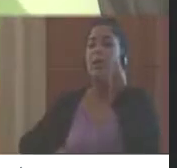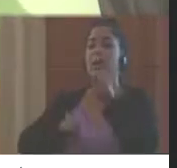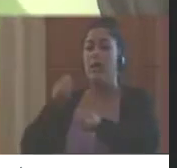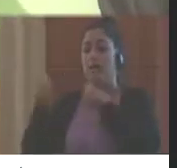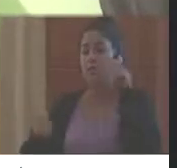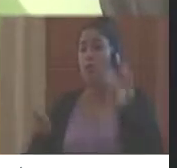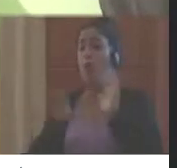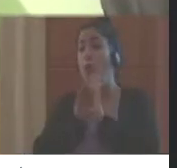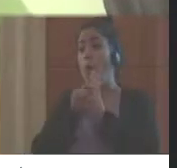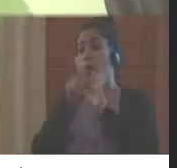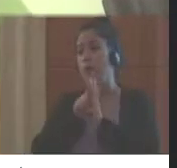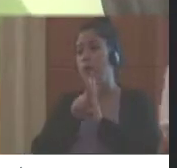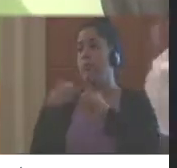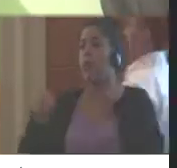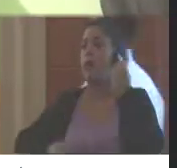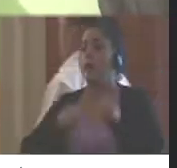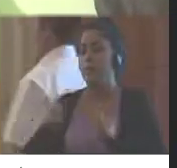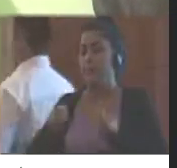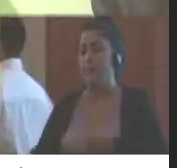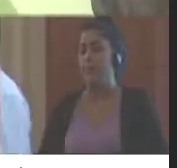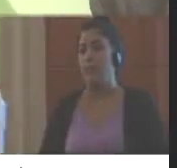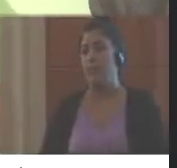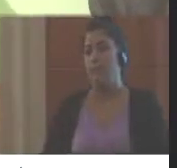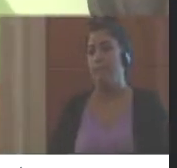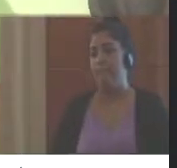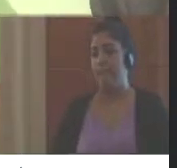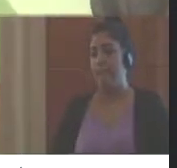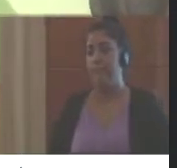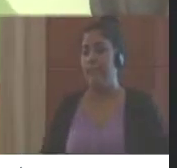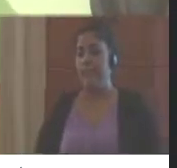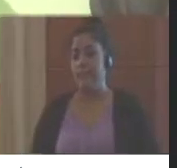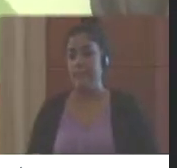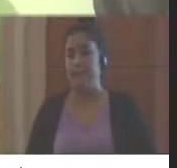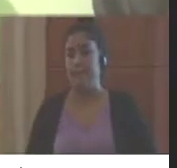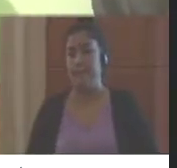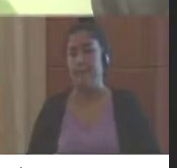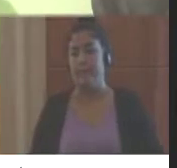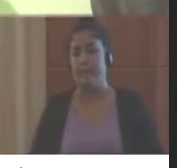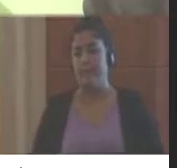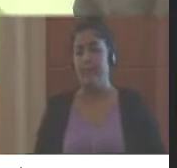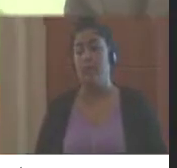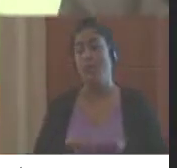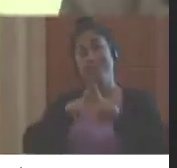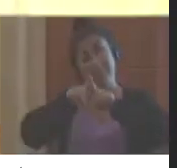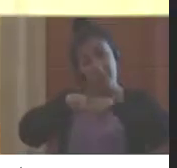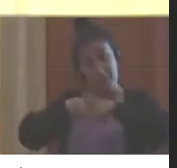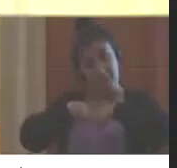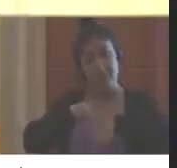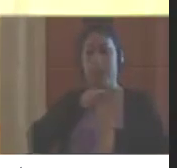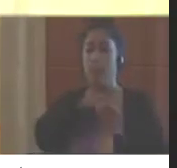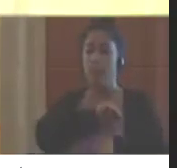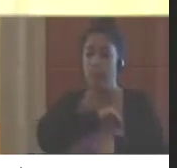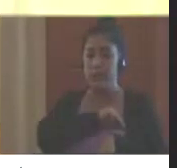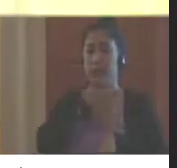your case, the compliance with these codes? Well, this has to do with the regulations of each